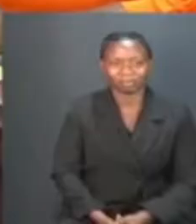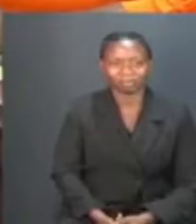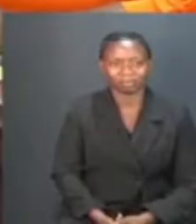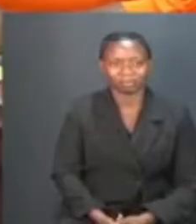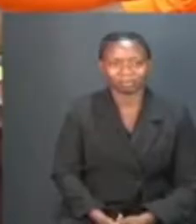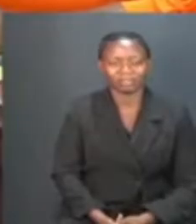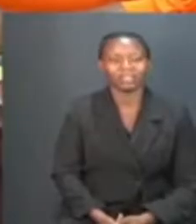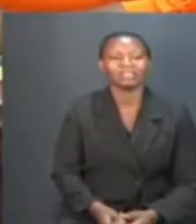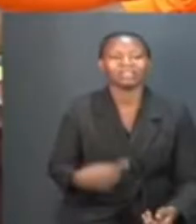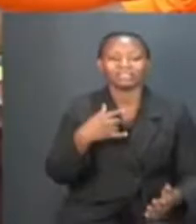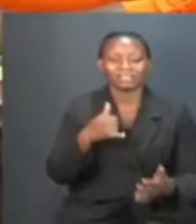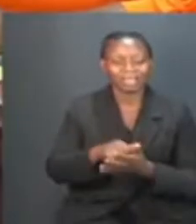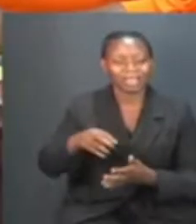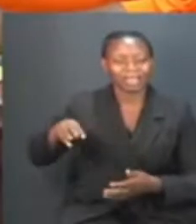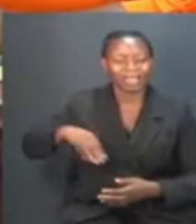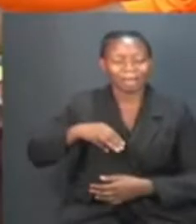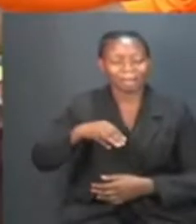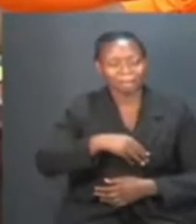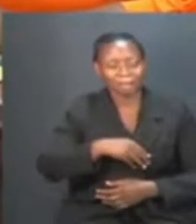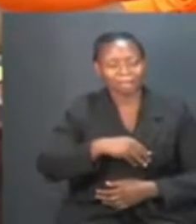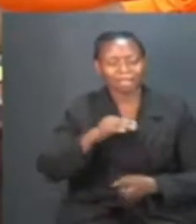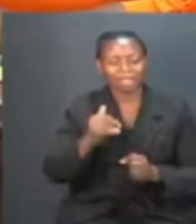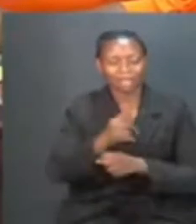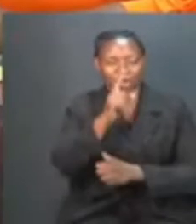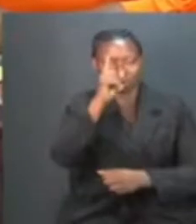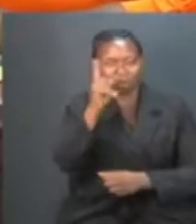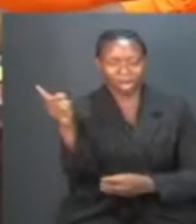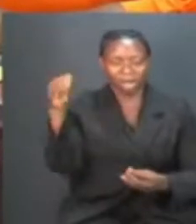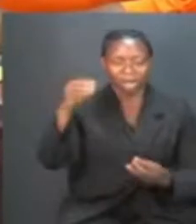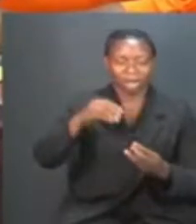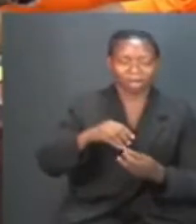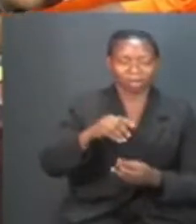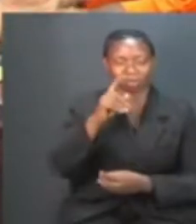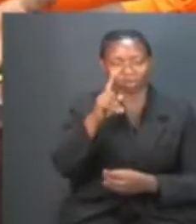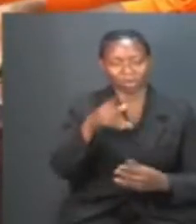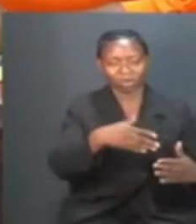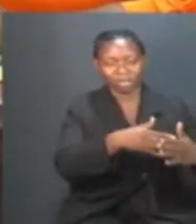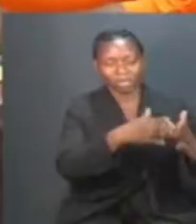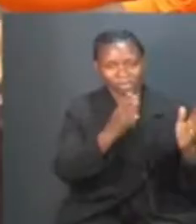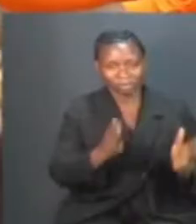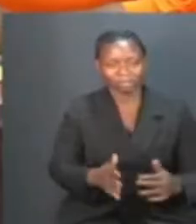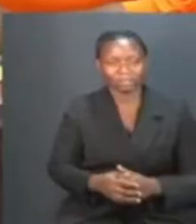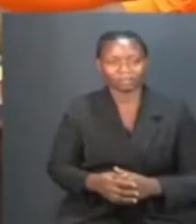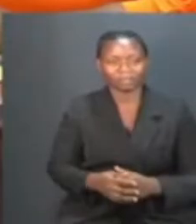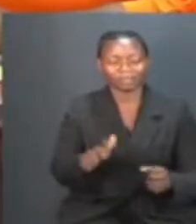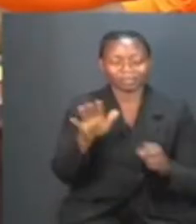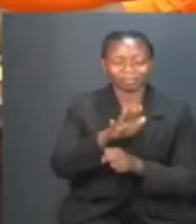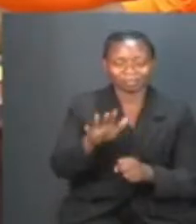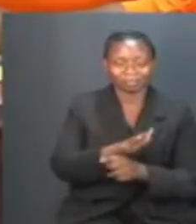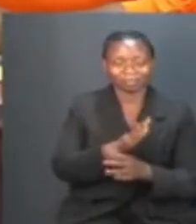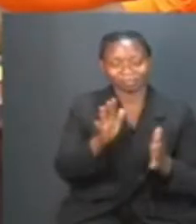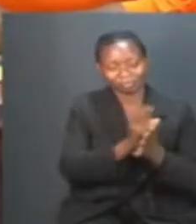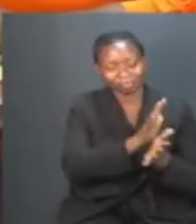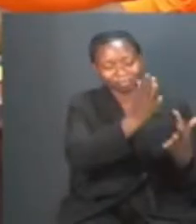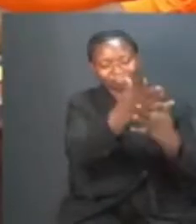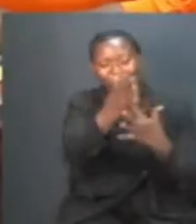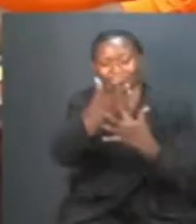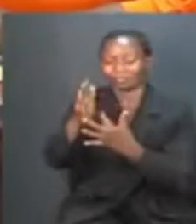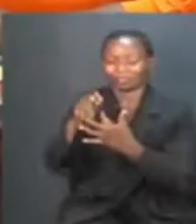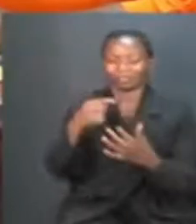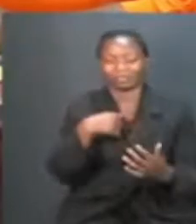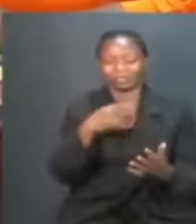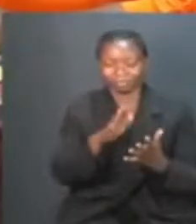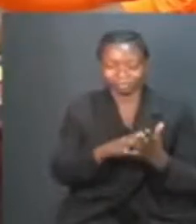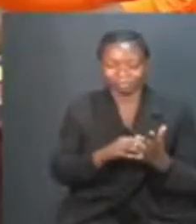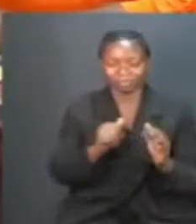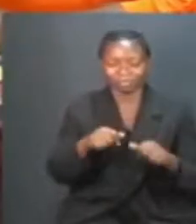member each plus leadership. Mr. Speaker, yes, Mr. Speaker, I agree with you. So sufficient copies have been distributed. I believe that we